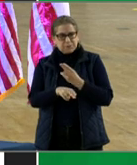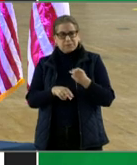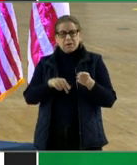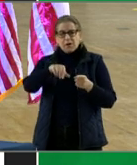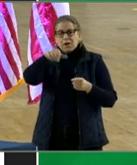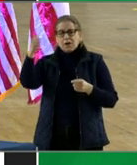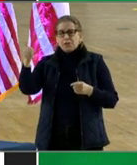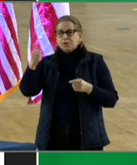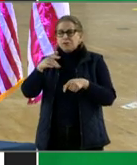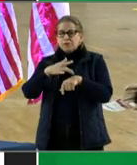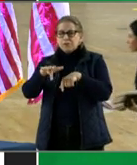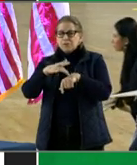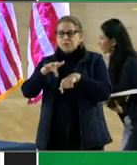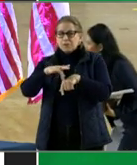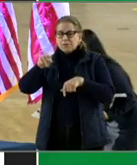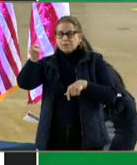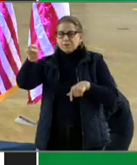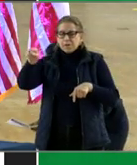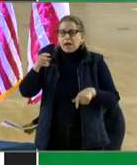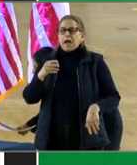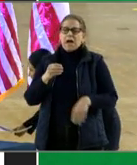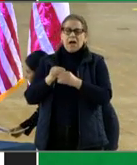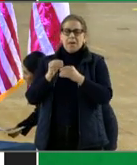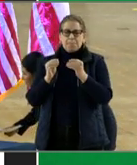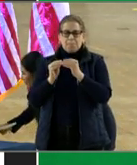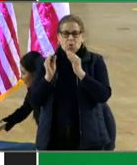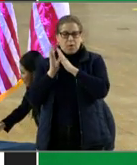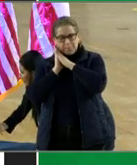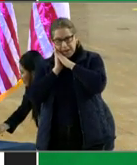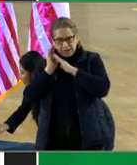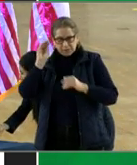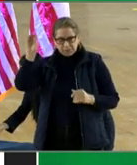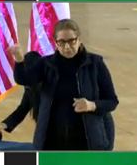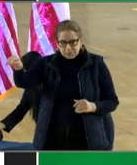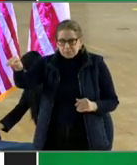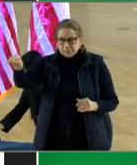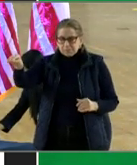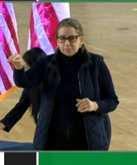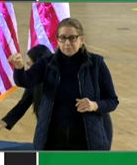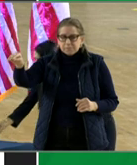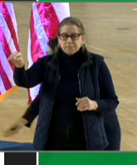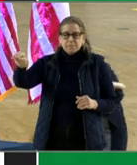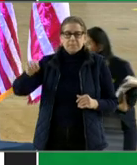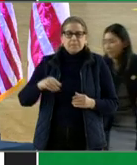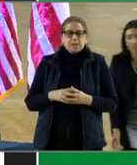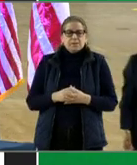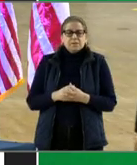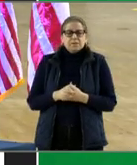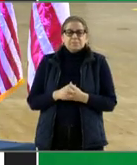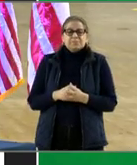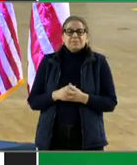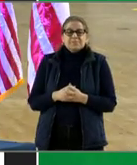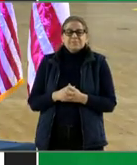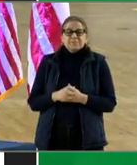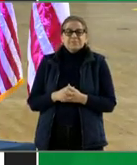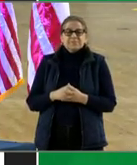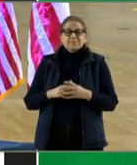and adding beds. Number three, by reopening facilities,